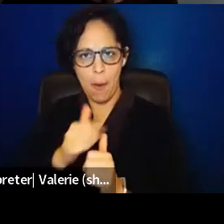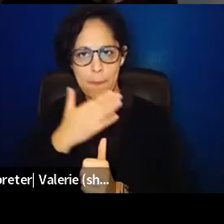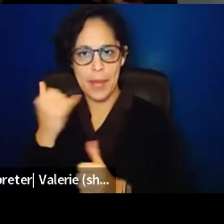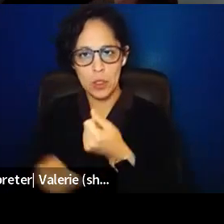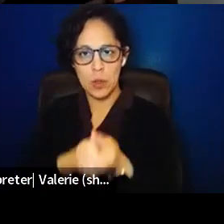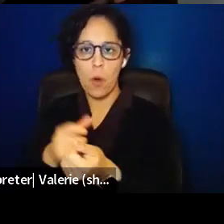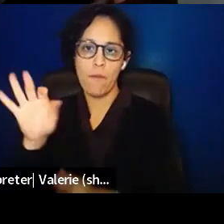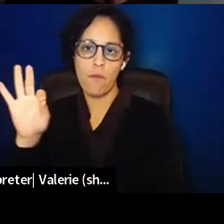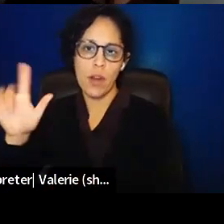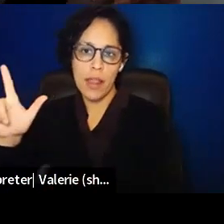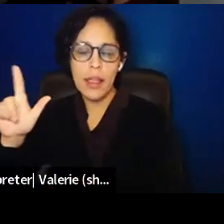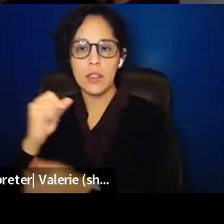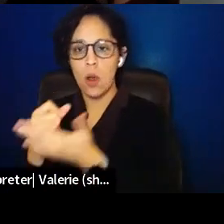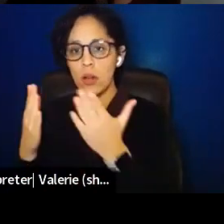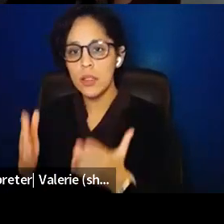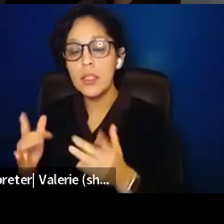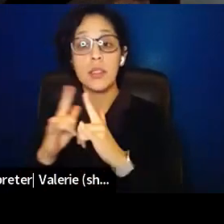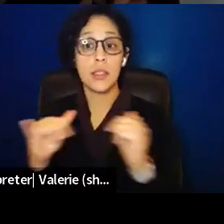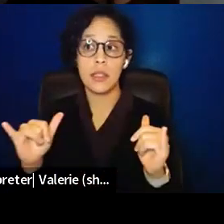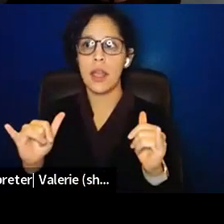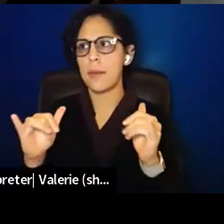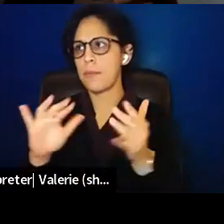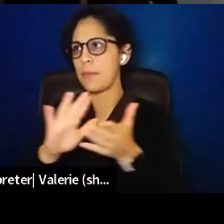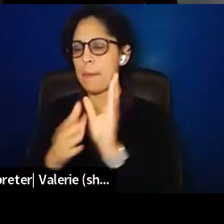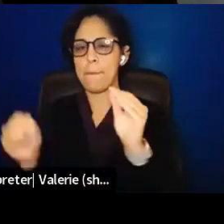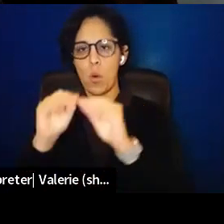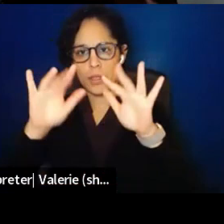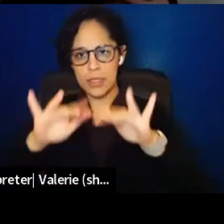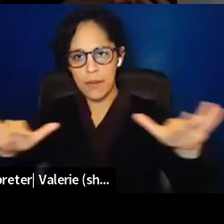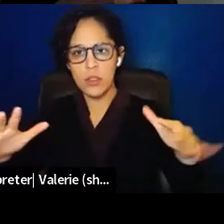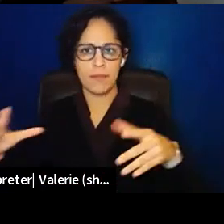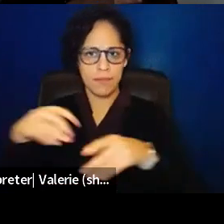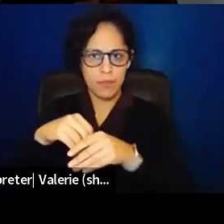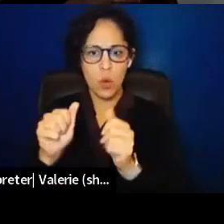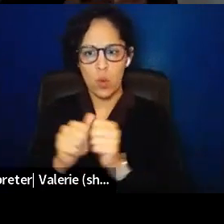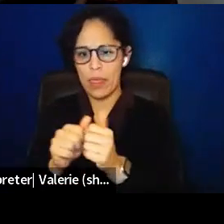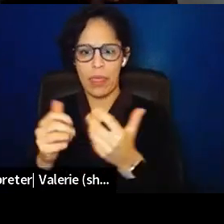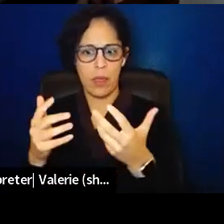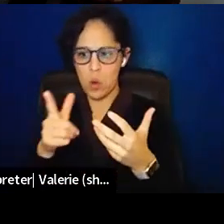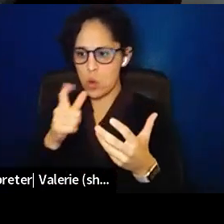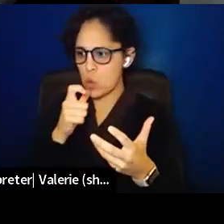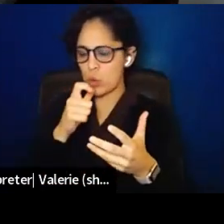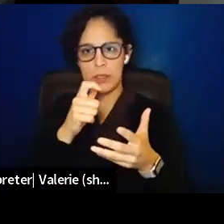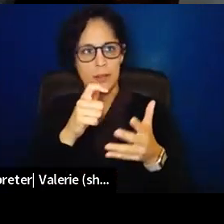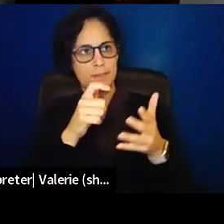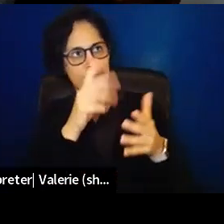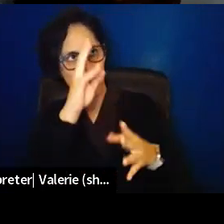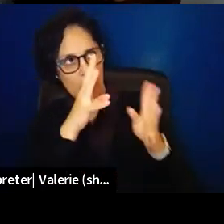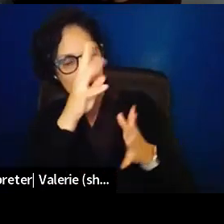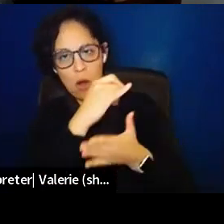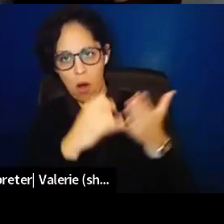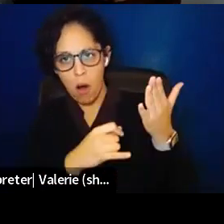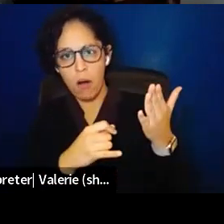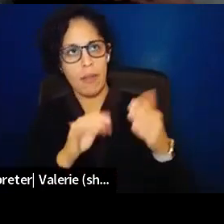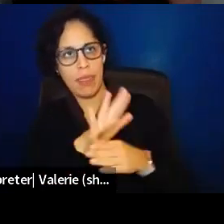to diversify and become more inclusive in terms of the curatorial voice in which a theater or an organization